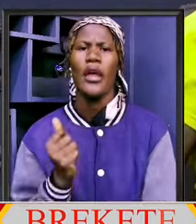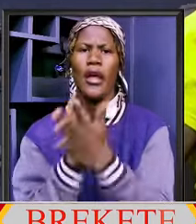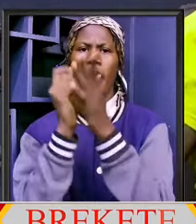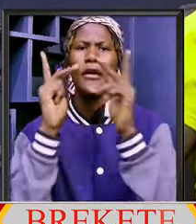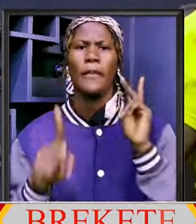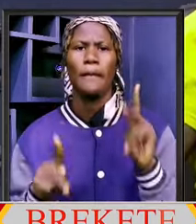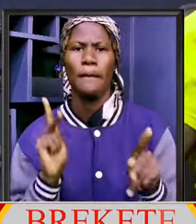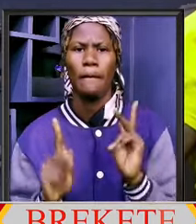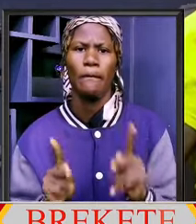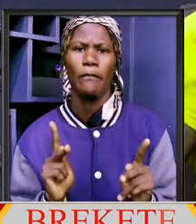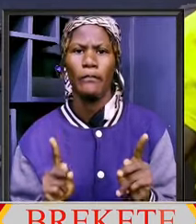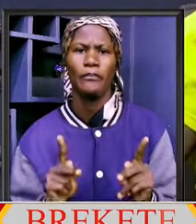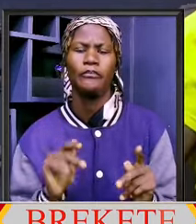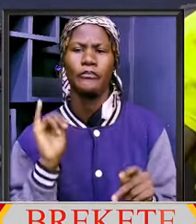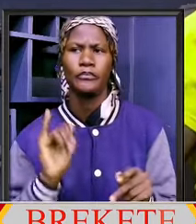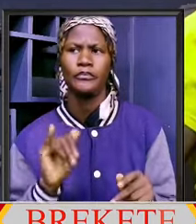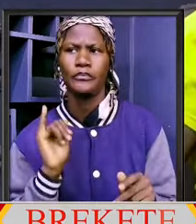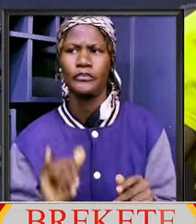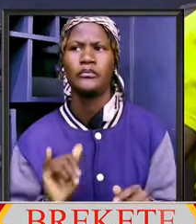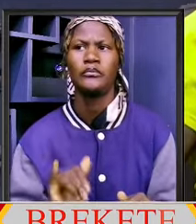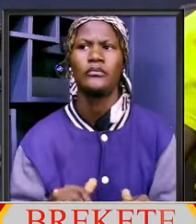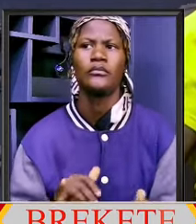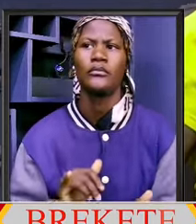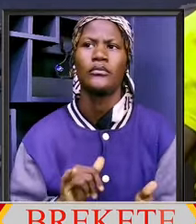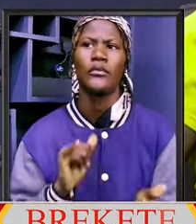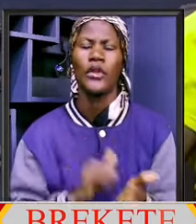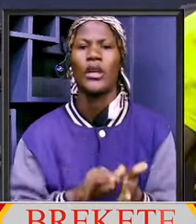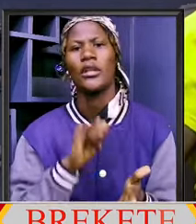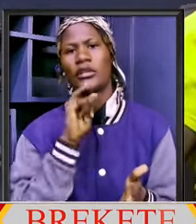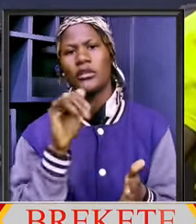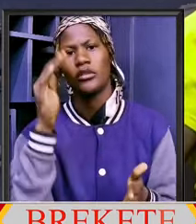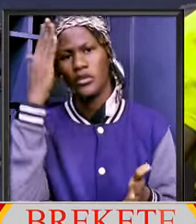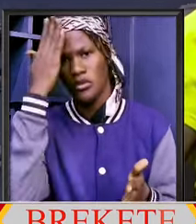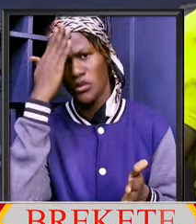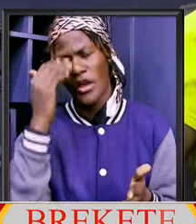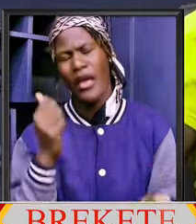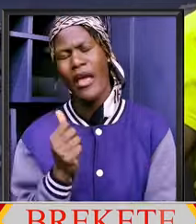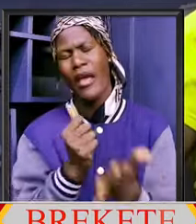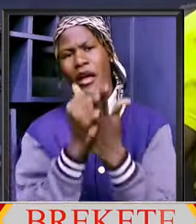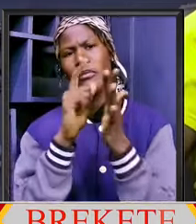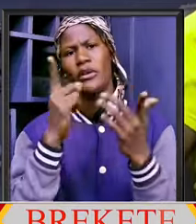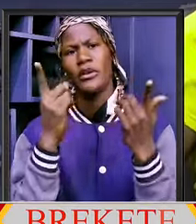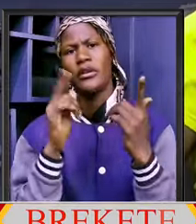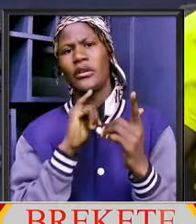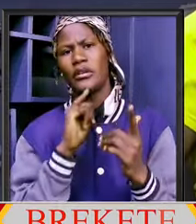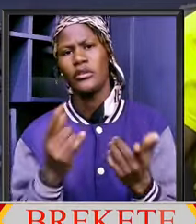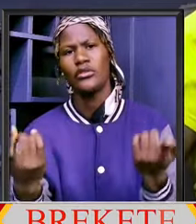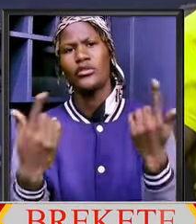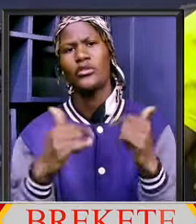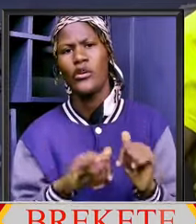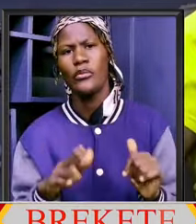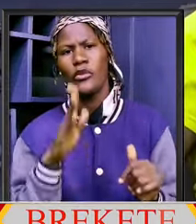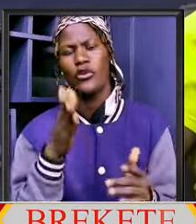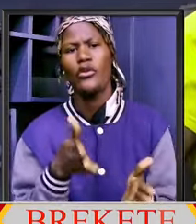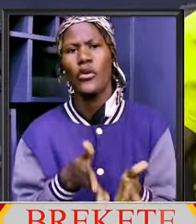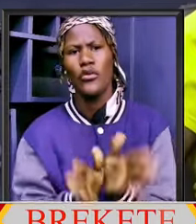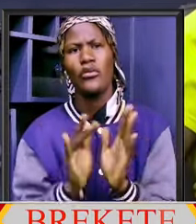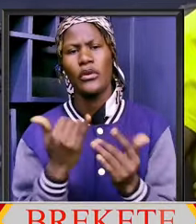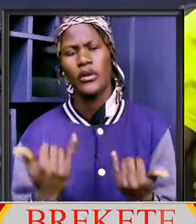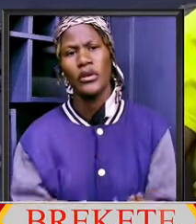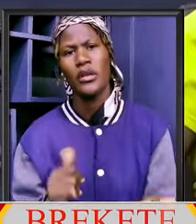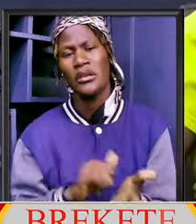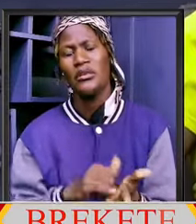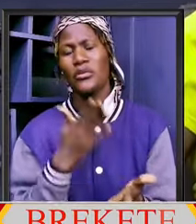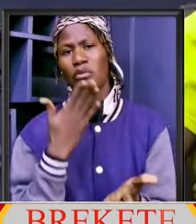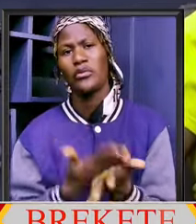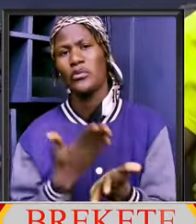They say you help people. Exactly. Naim make help. They come your way now. Yes, sir. That thing where you do, the good things